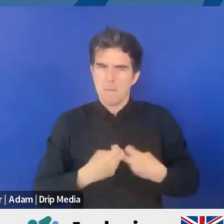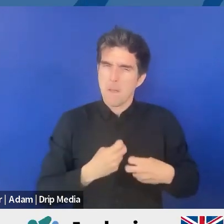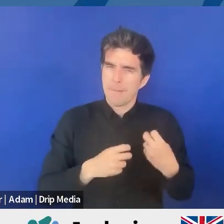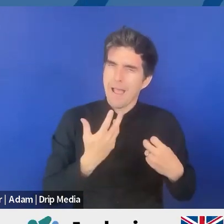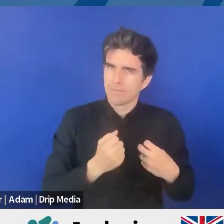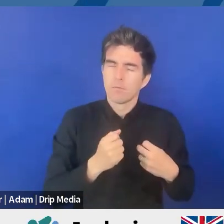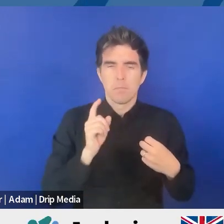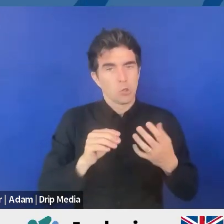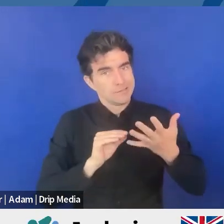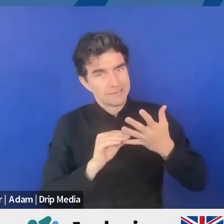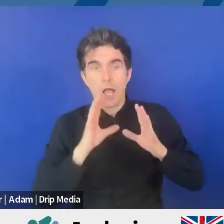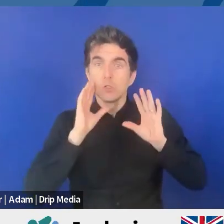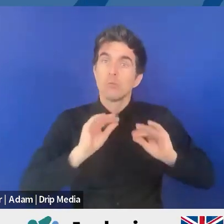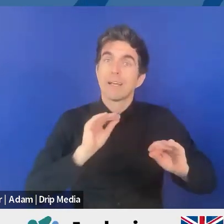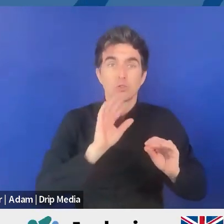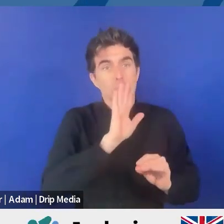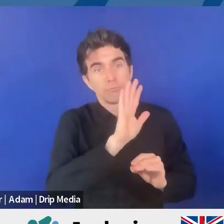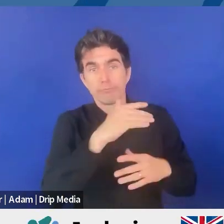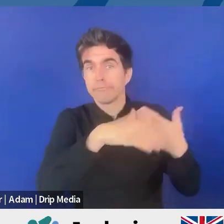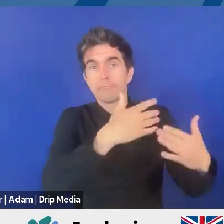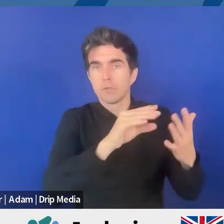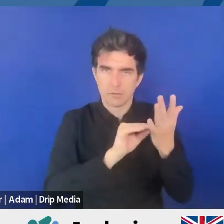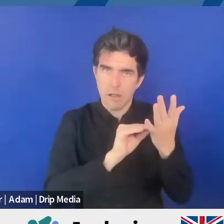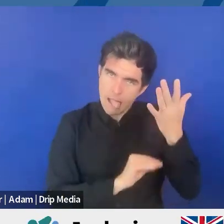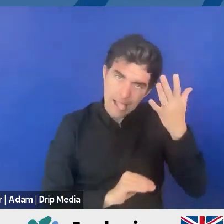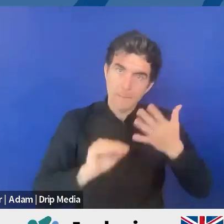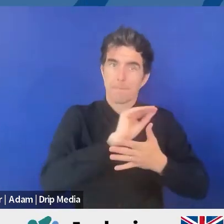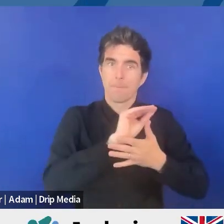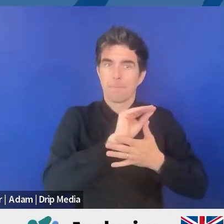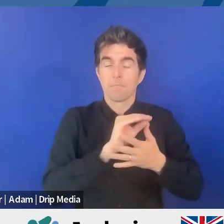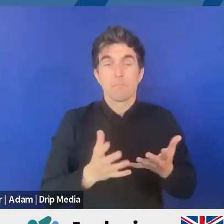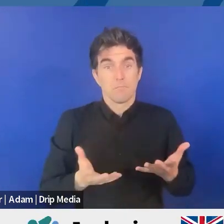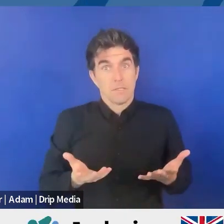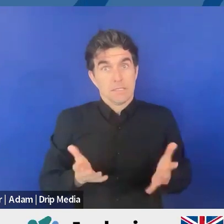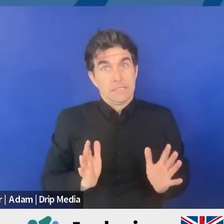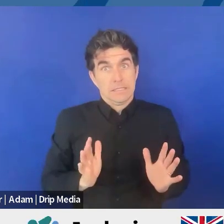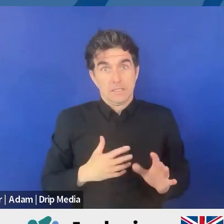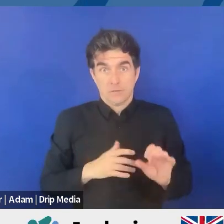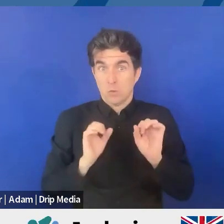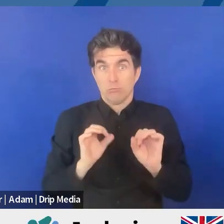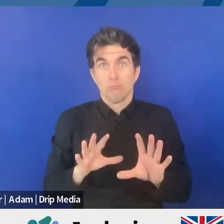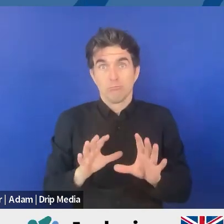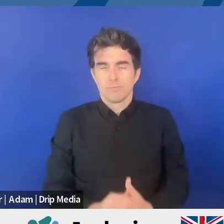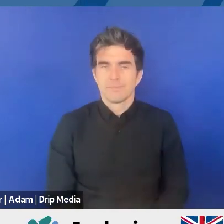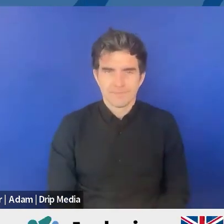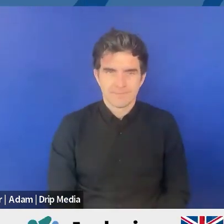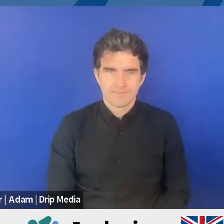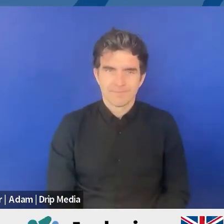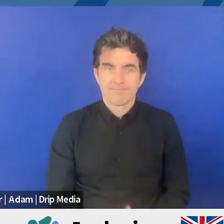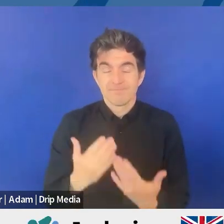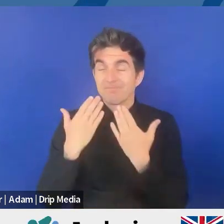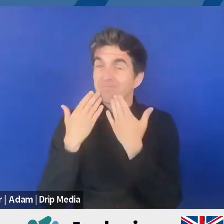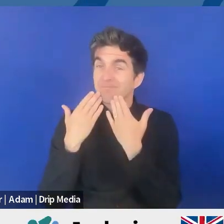is high on the education agenda. That's it in a nutshell. Thank you so much, Caroline, for